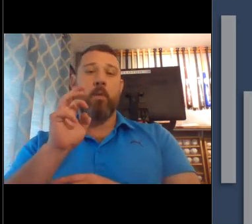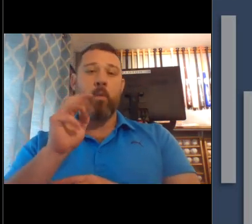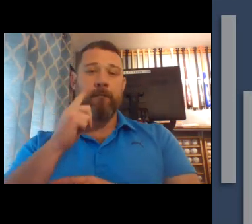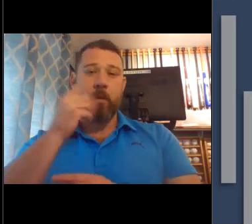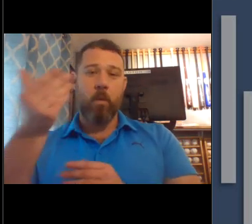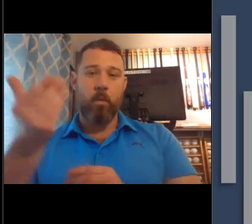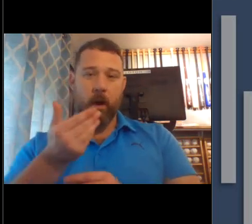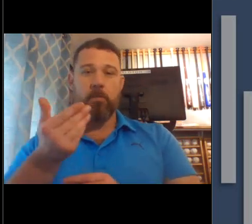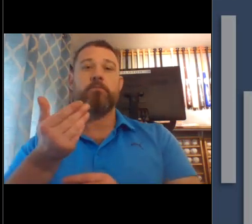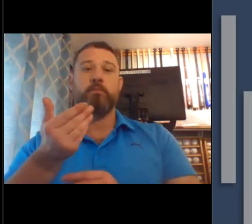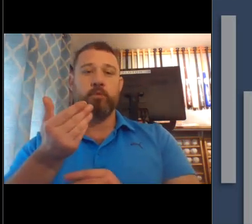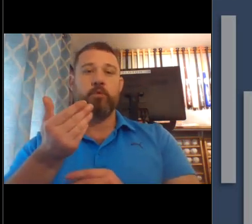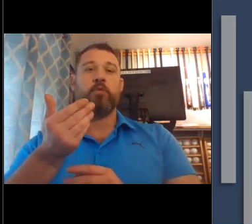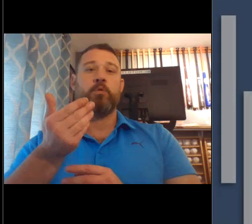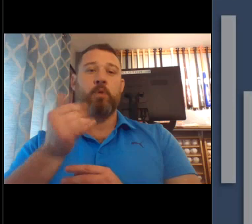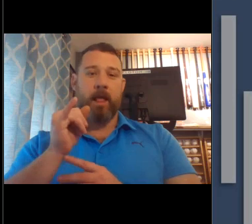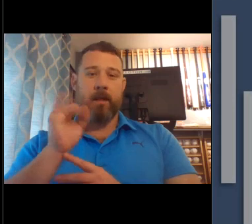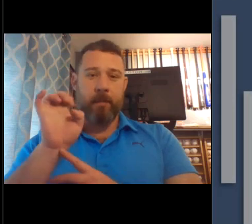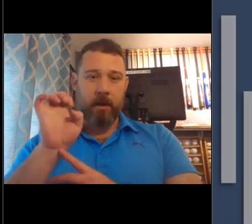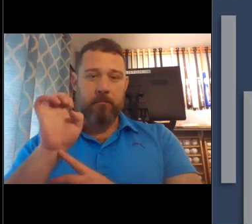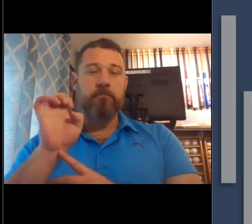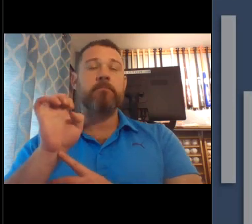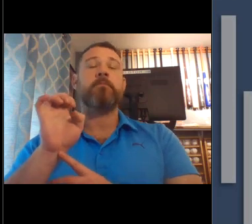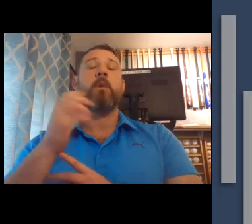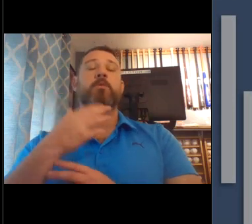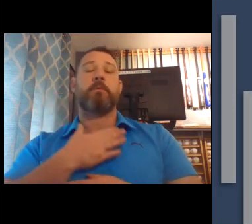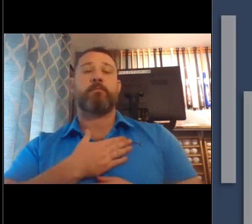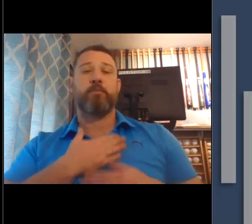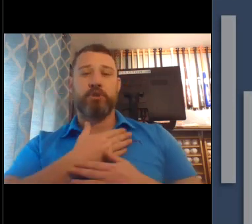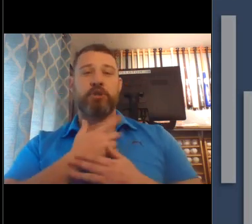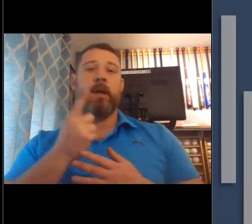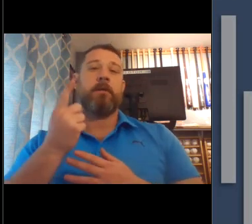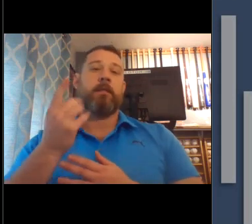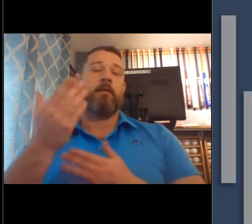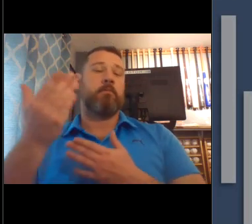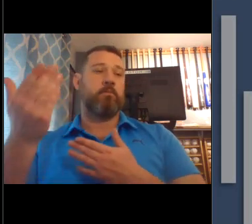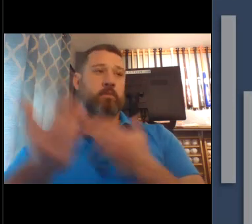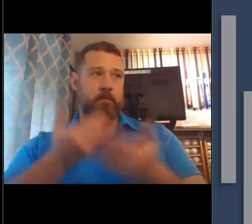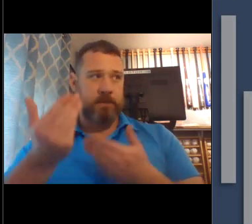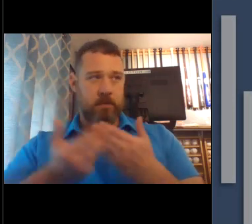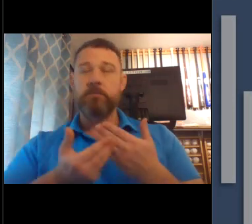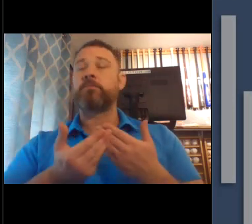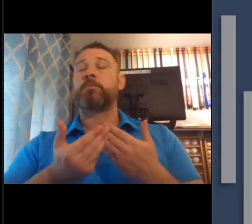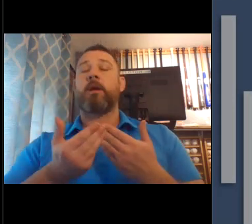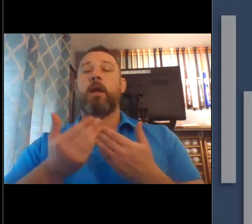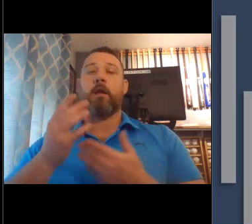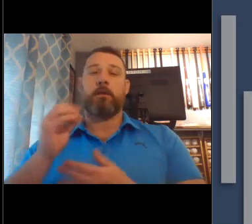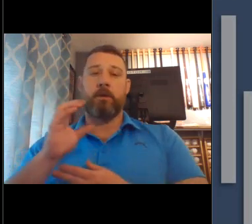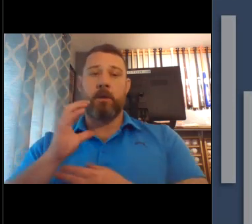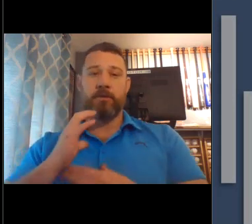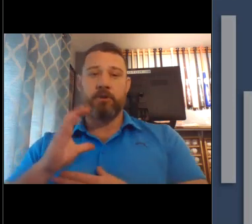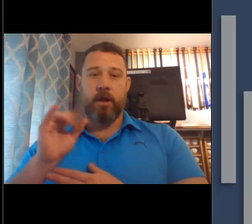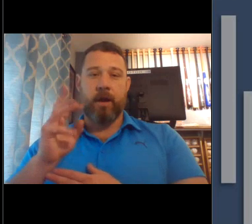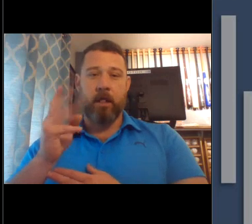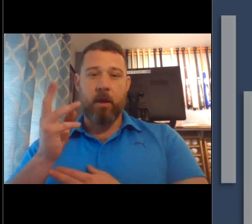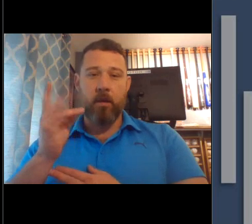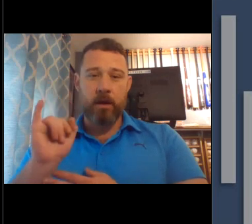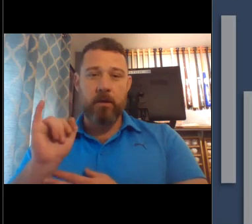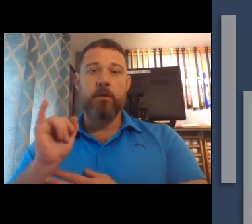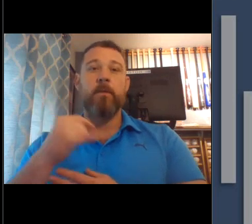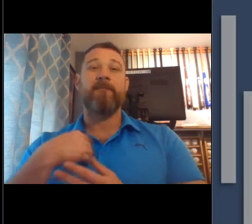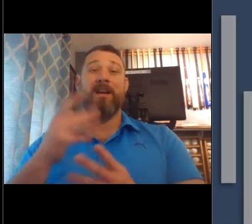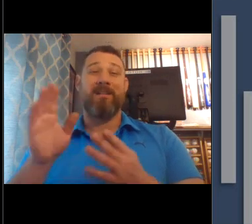Inland Empire. We always appreciate their hospitality and that of Commissioner Tavaloni. We've had a busy couple